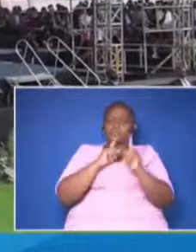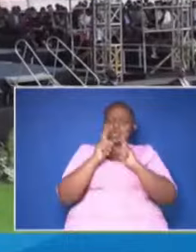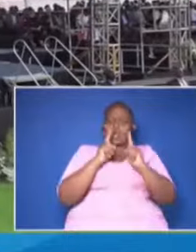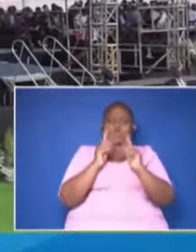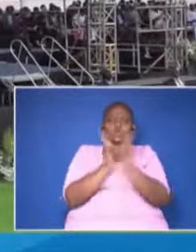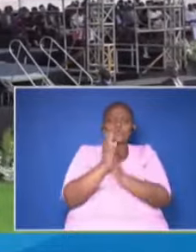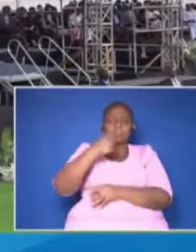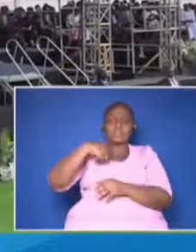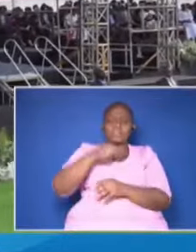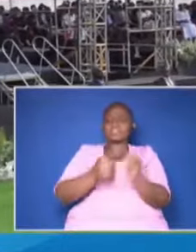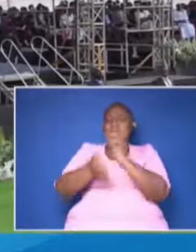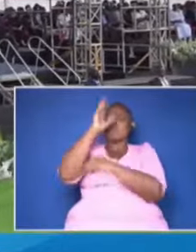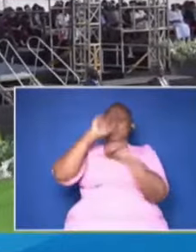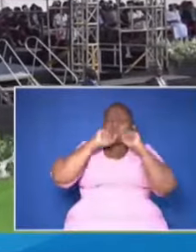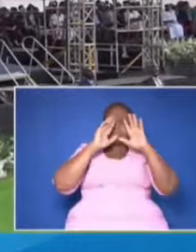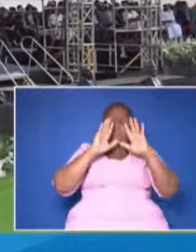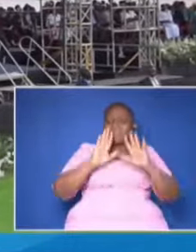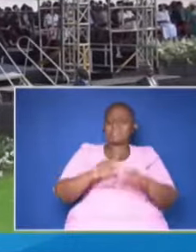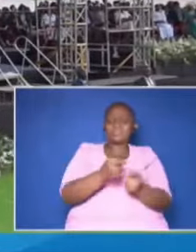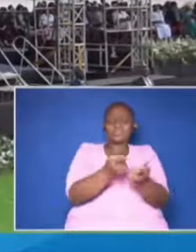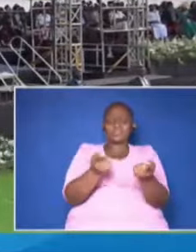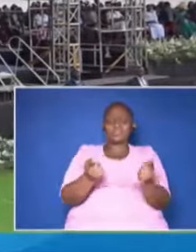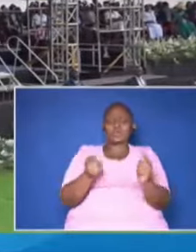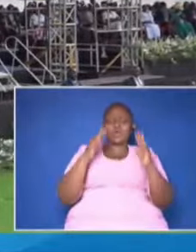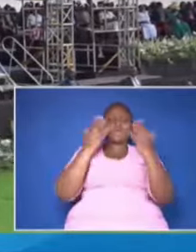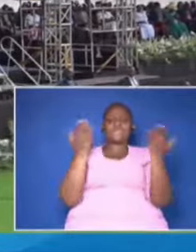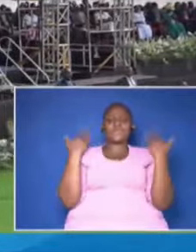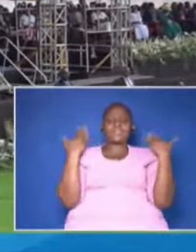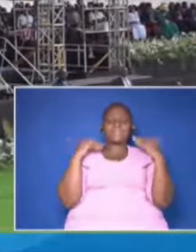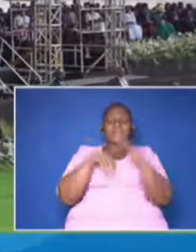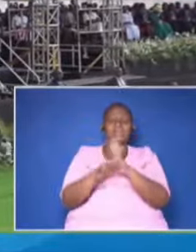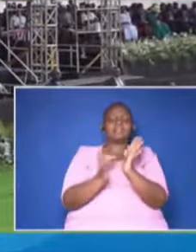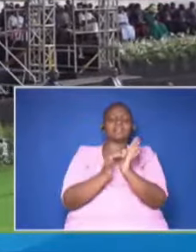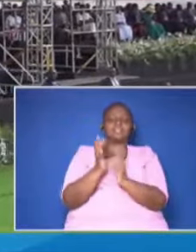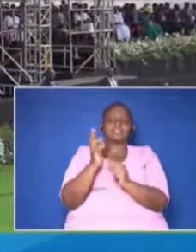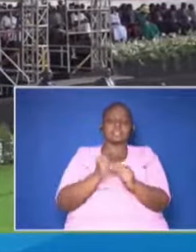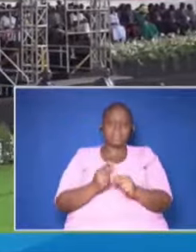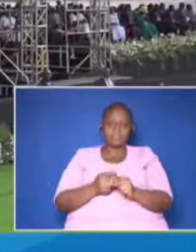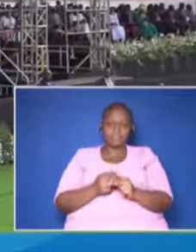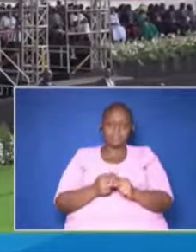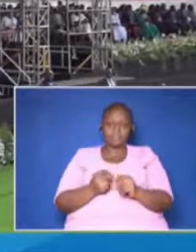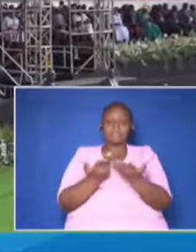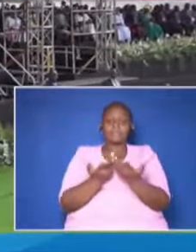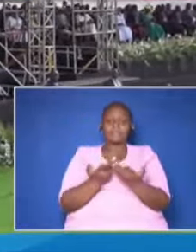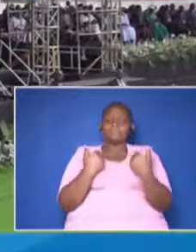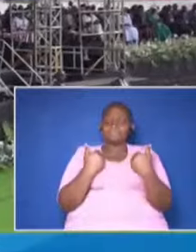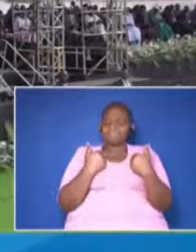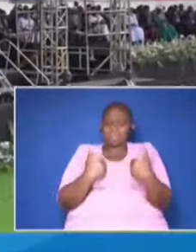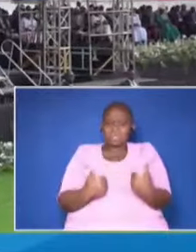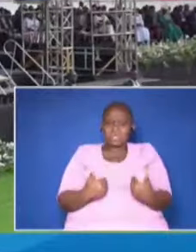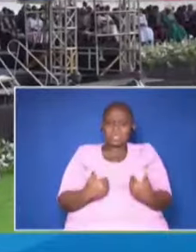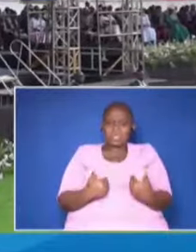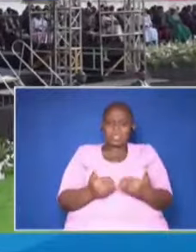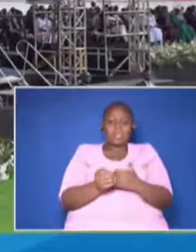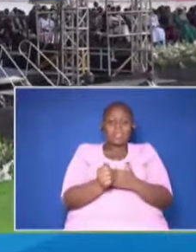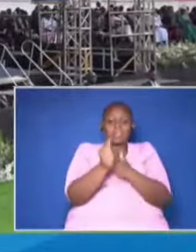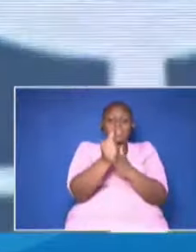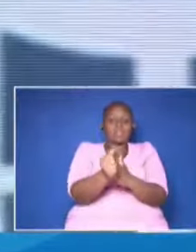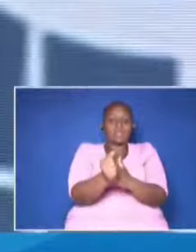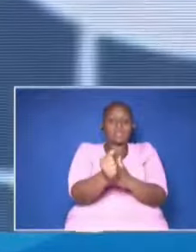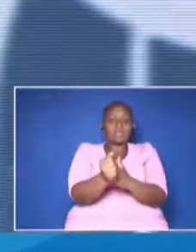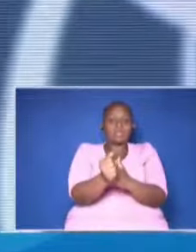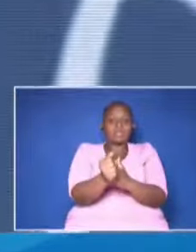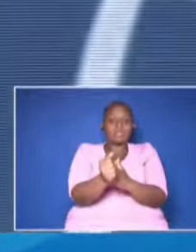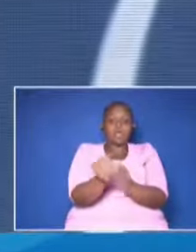advice God bless you forever in Jesus name and uh I did not read this